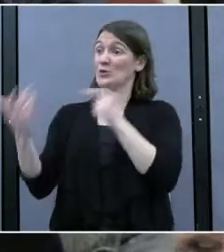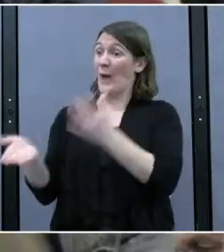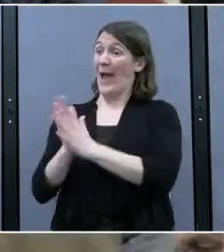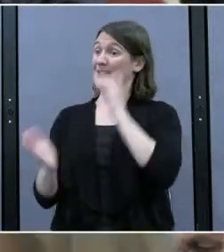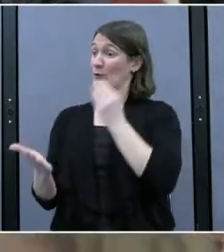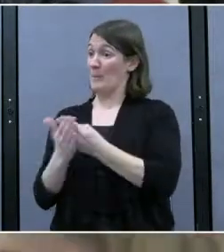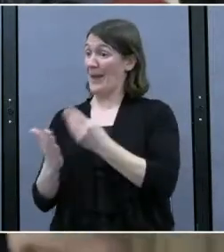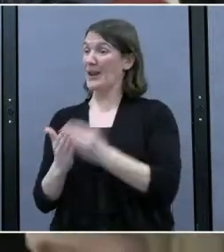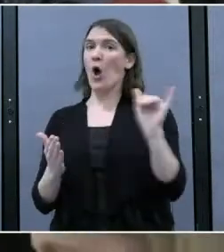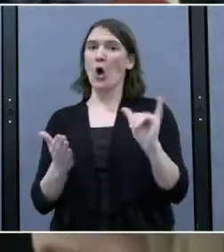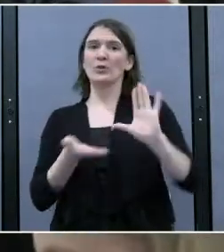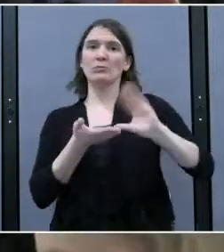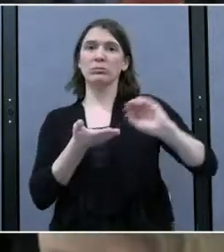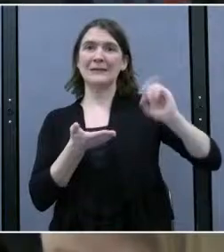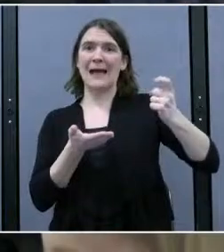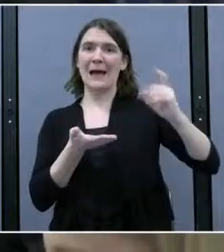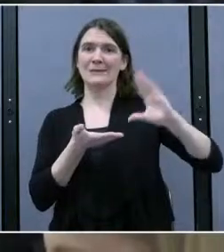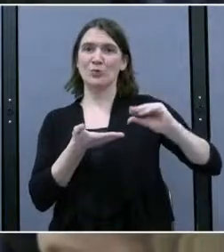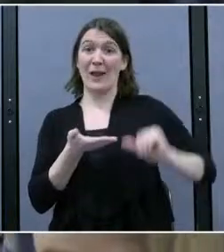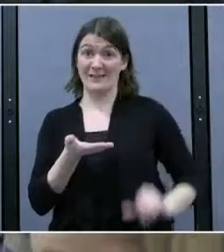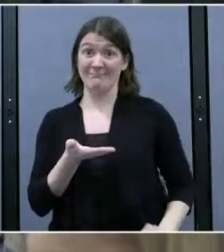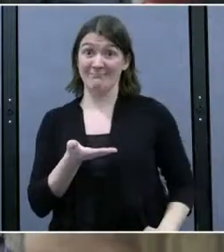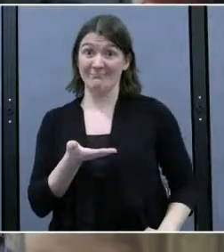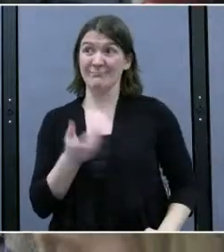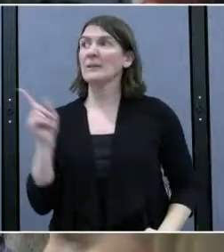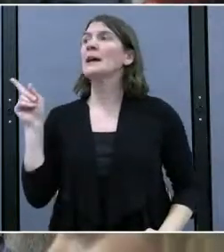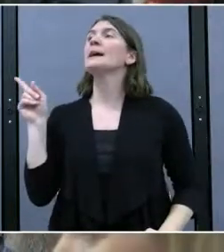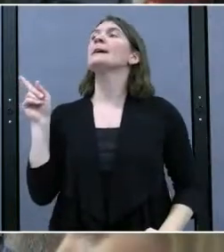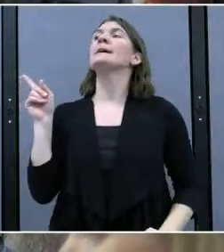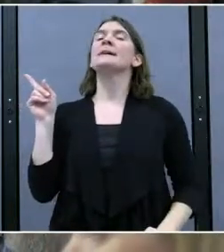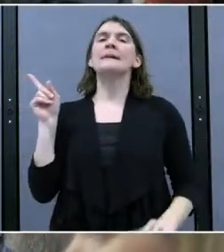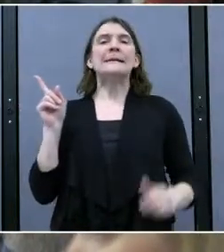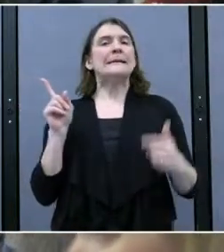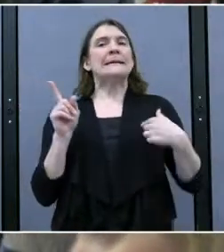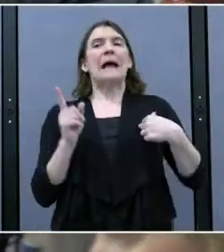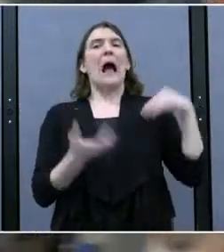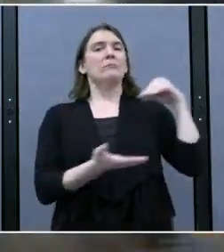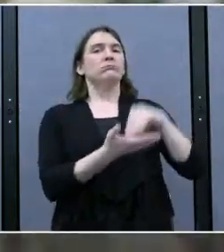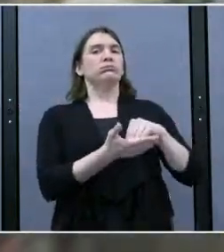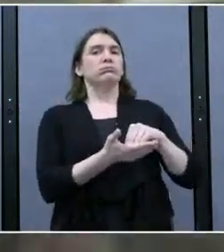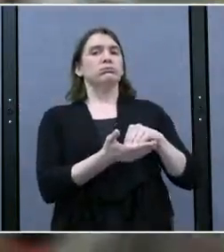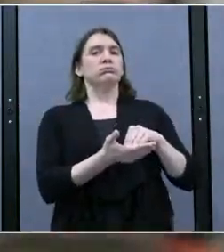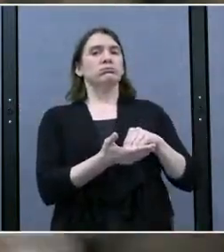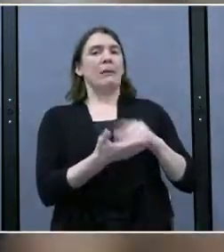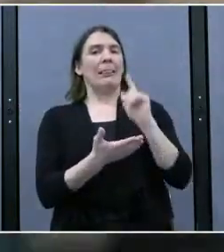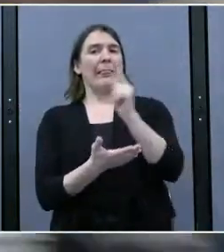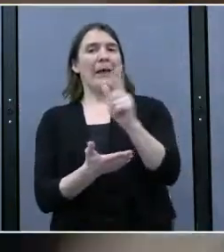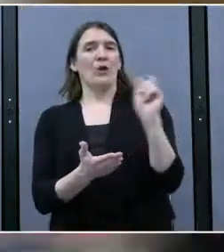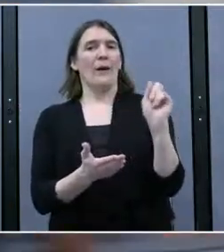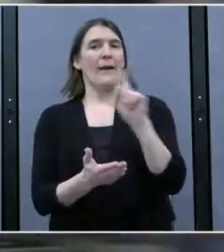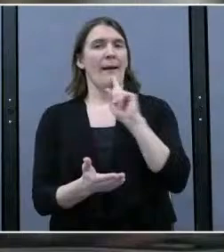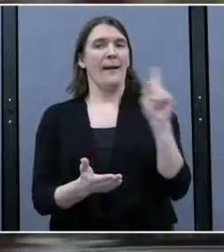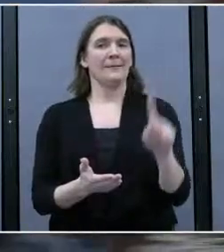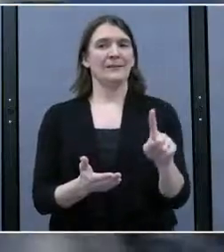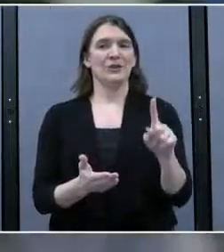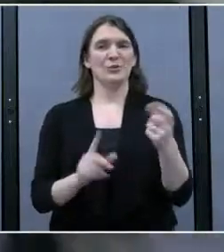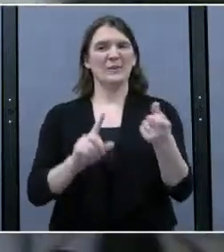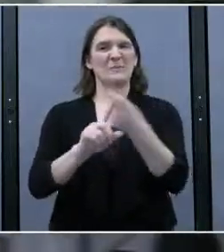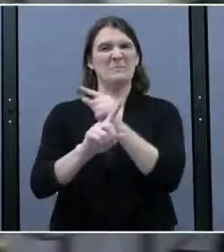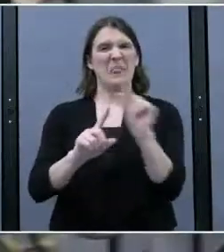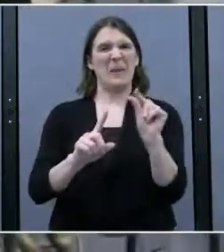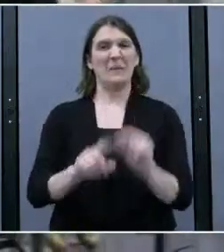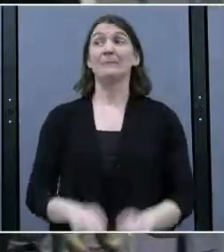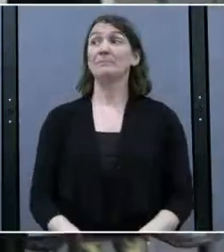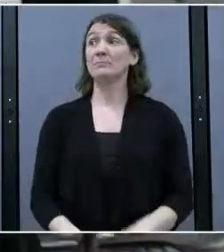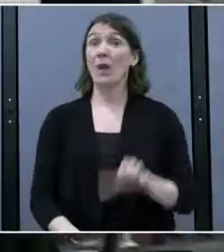meeting. Yeah, I think we'll put it on the list. I don't see it quite as germane right now. Anything further on Article 11?